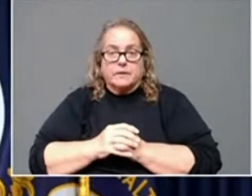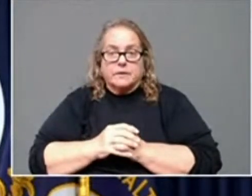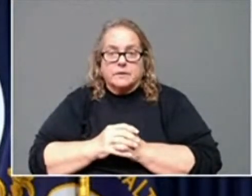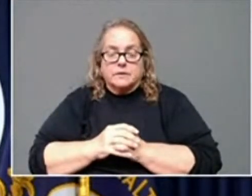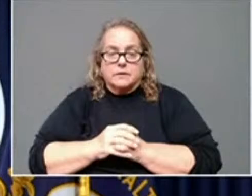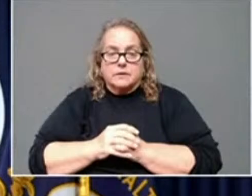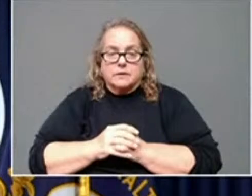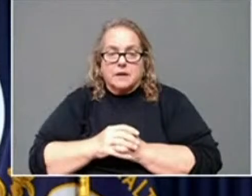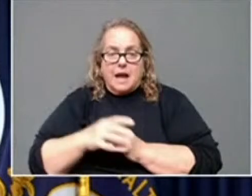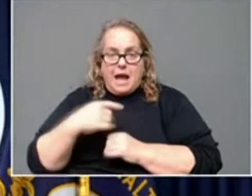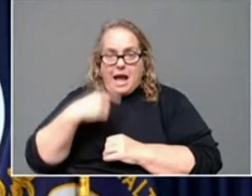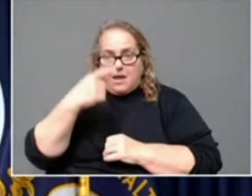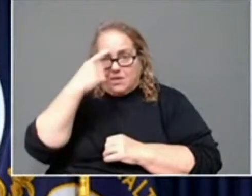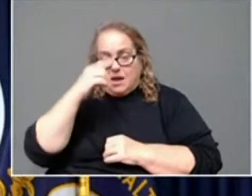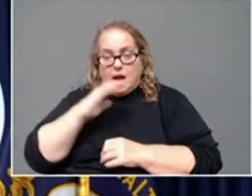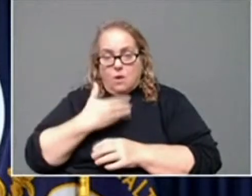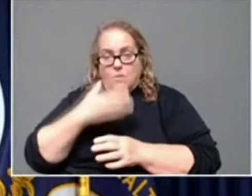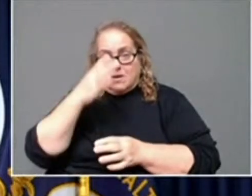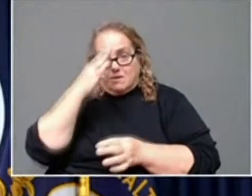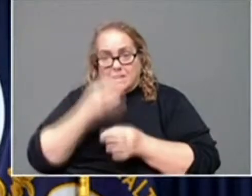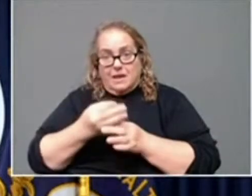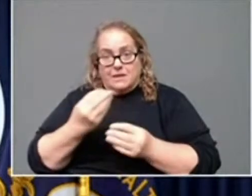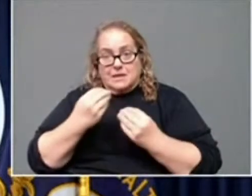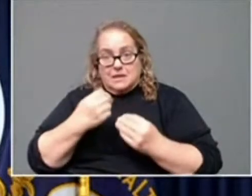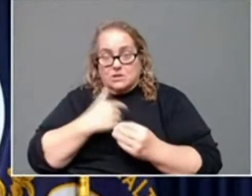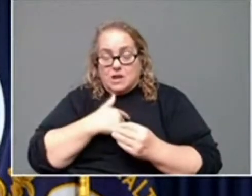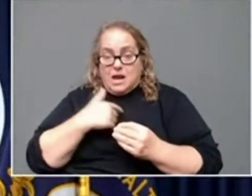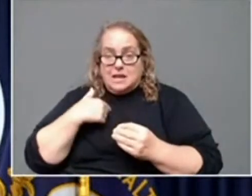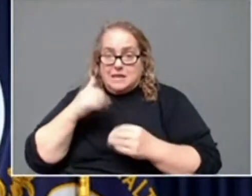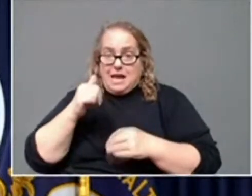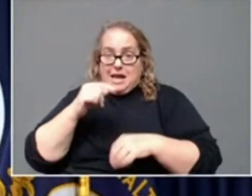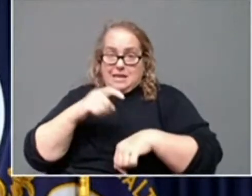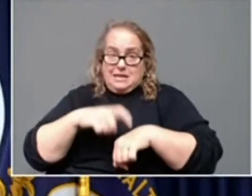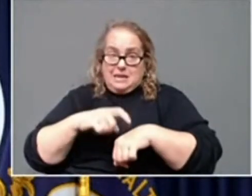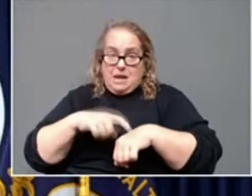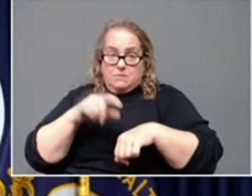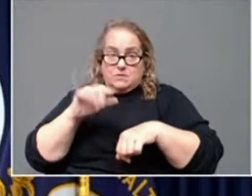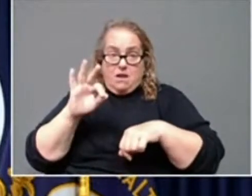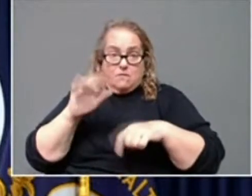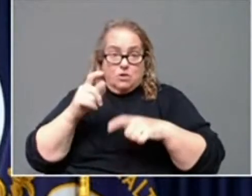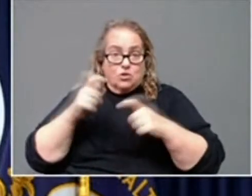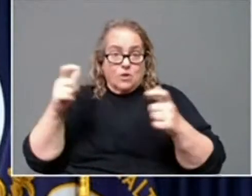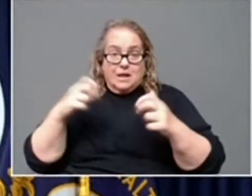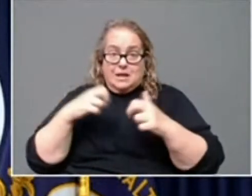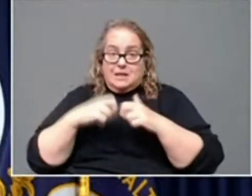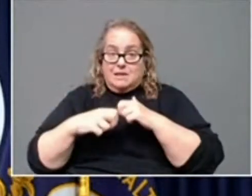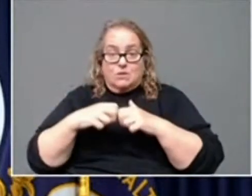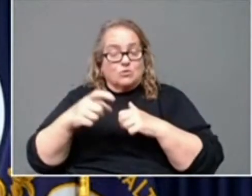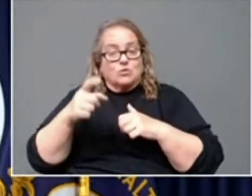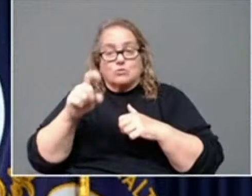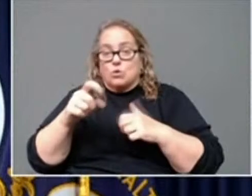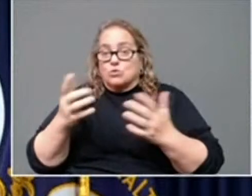our faith teaches us that at times of great difficulty, you're supposed to love.